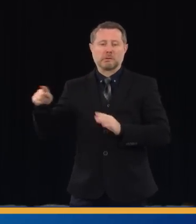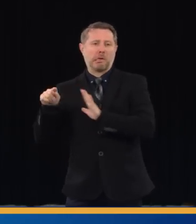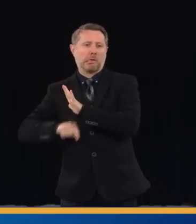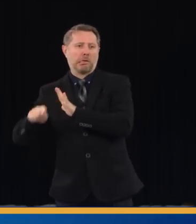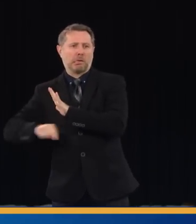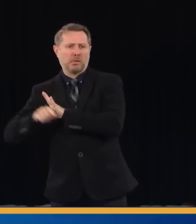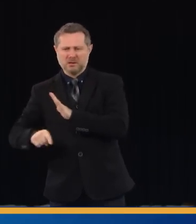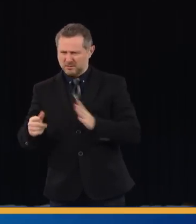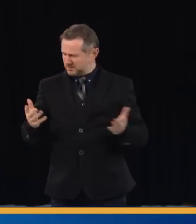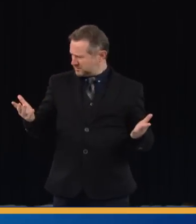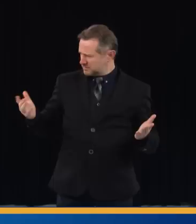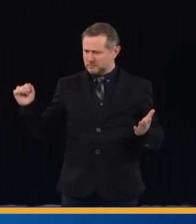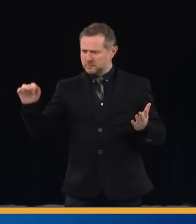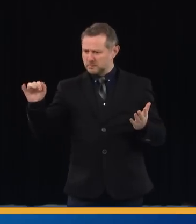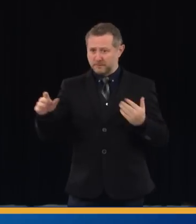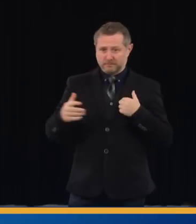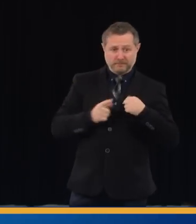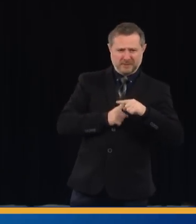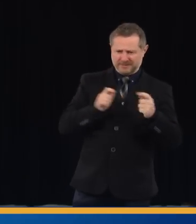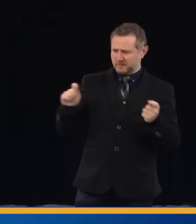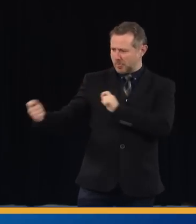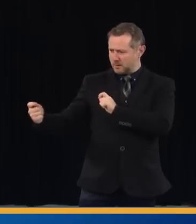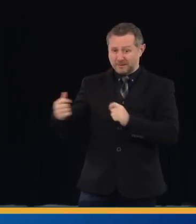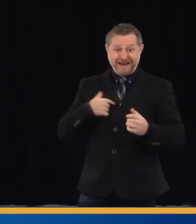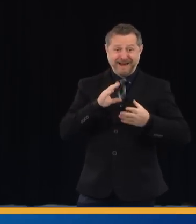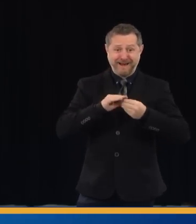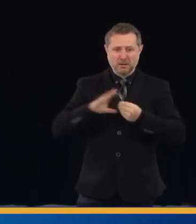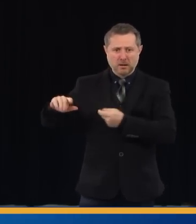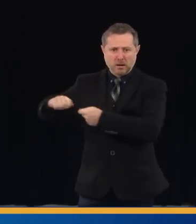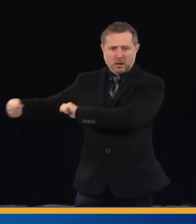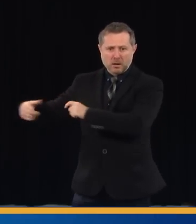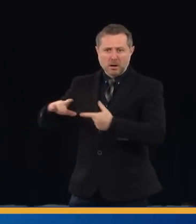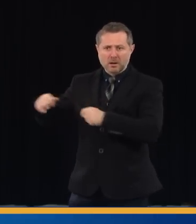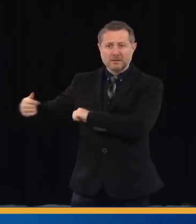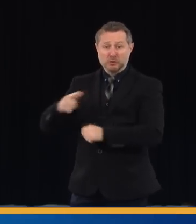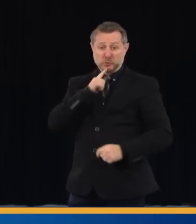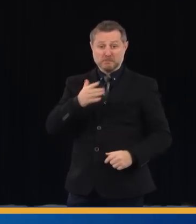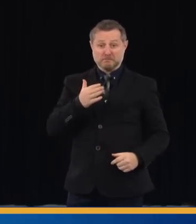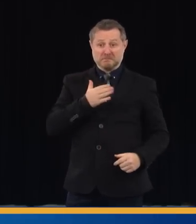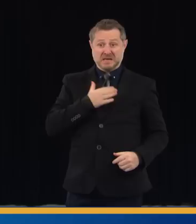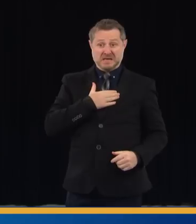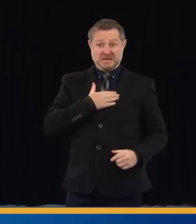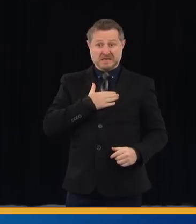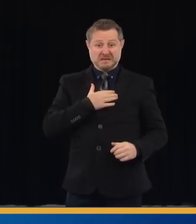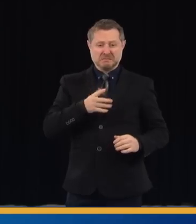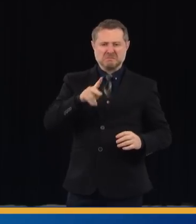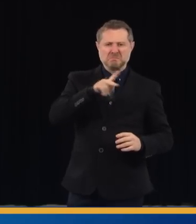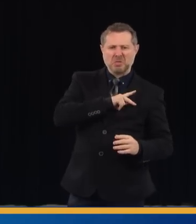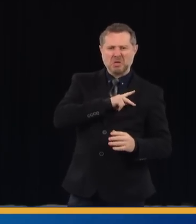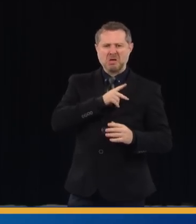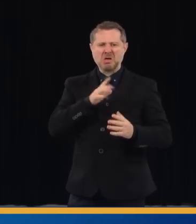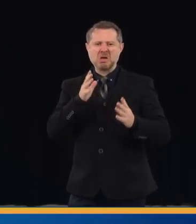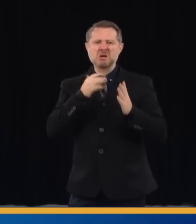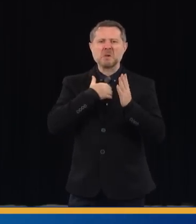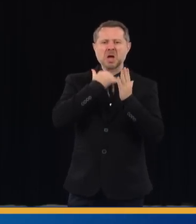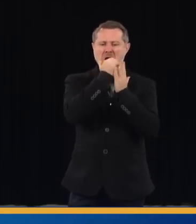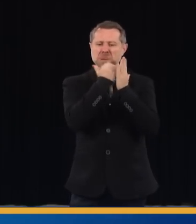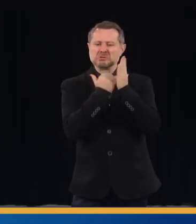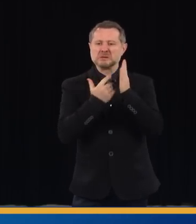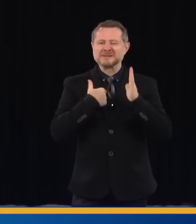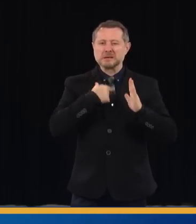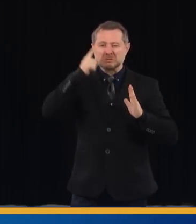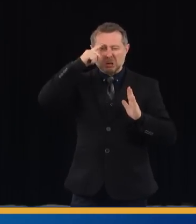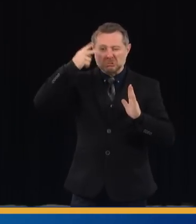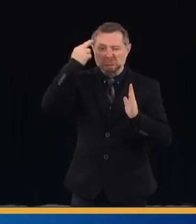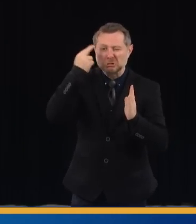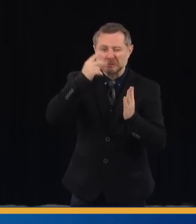the other way. People who bring their own subjective agenda tend to interpret the